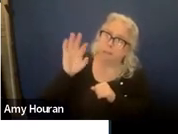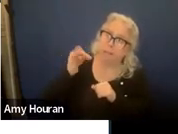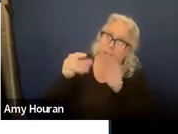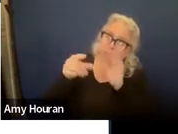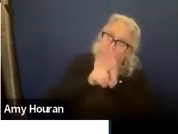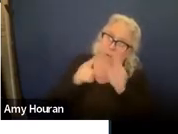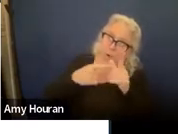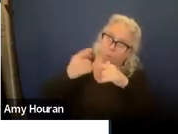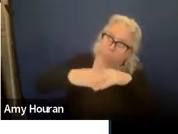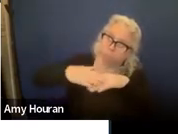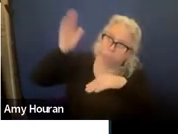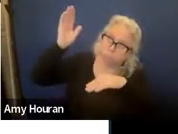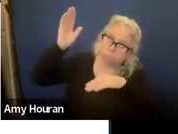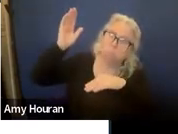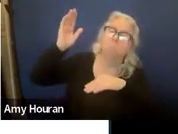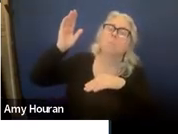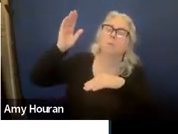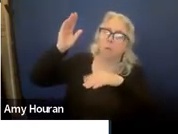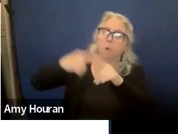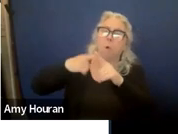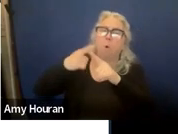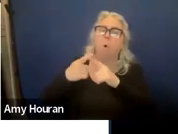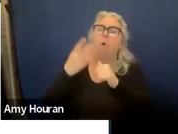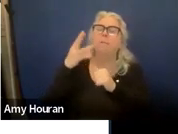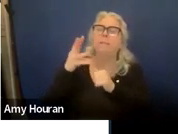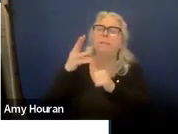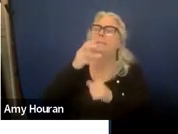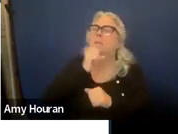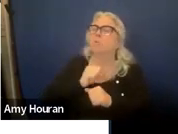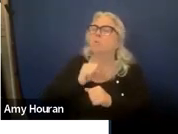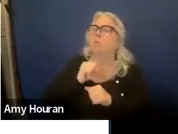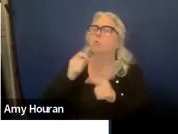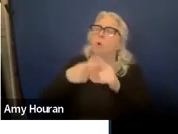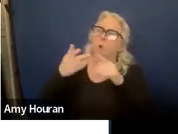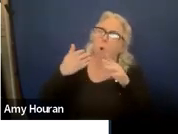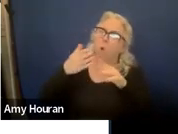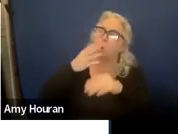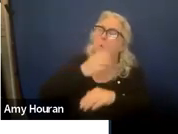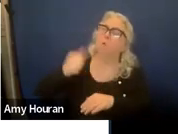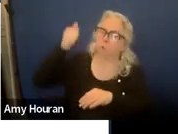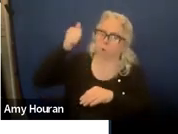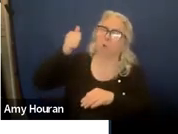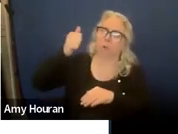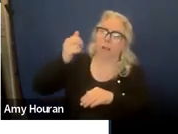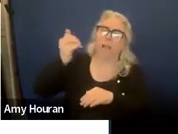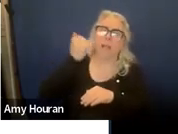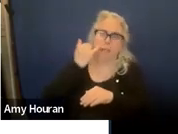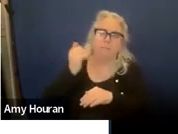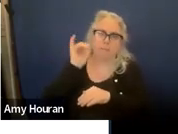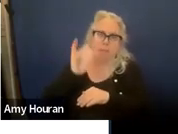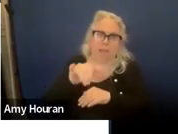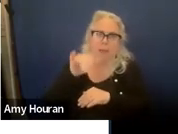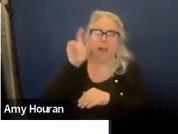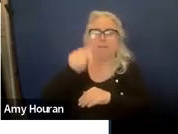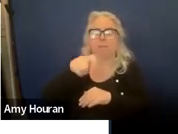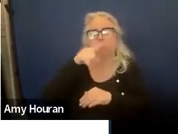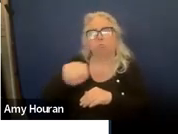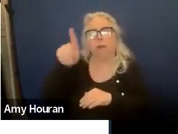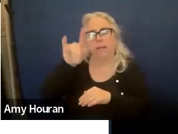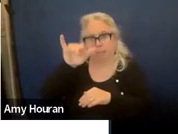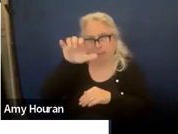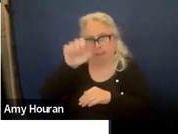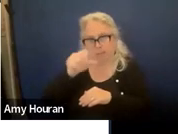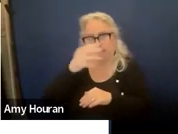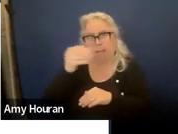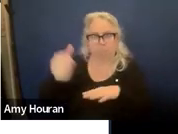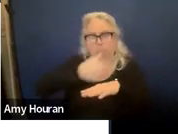or above, or is the child 16 years old or older? And if they are, then you have to check yes here and create a